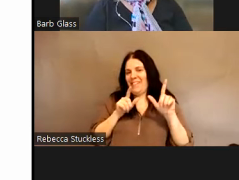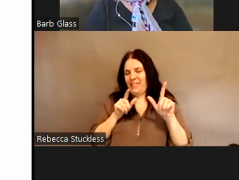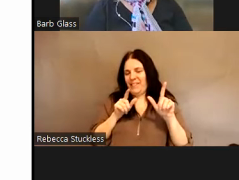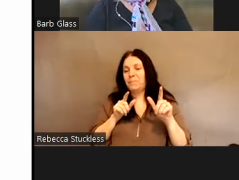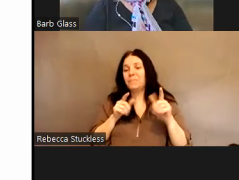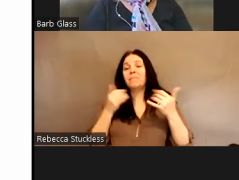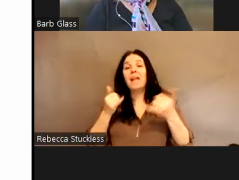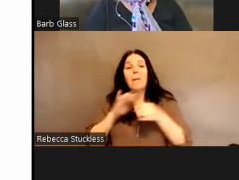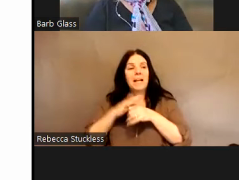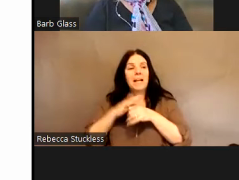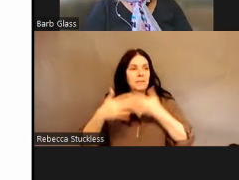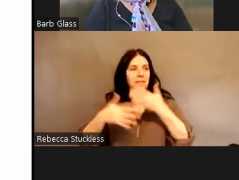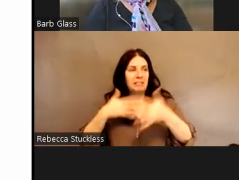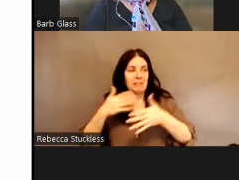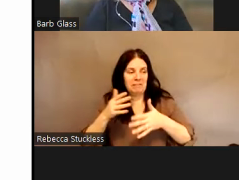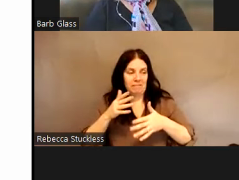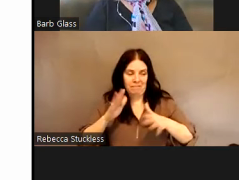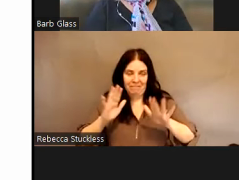lot of these